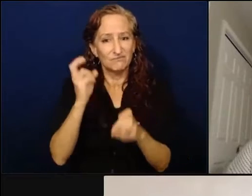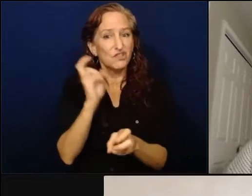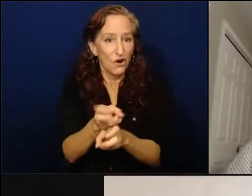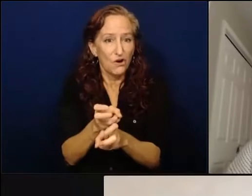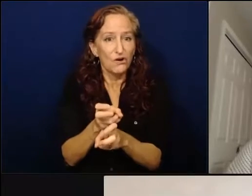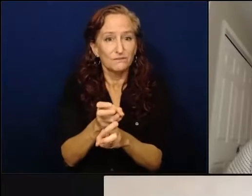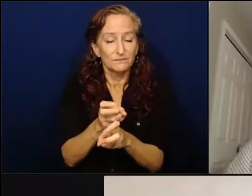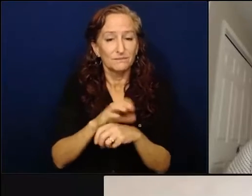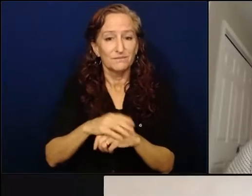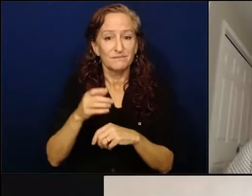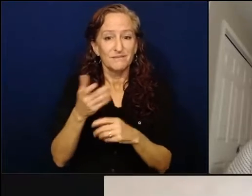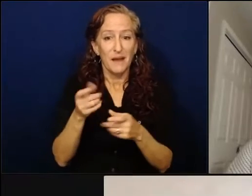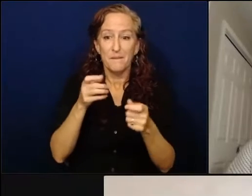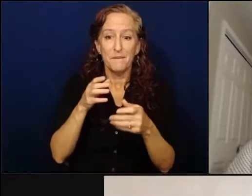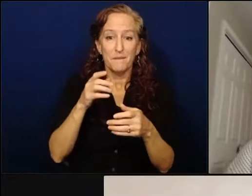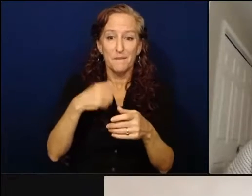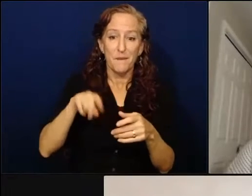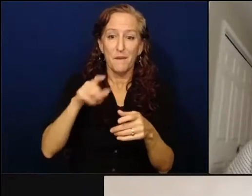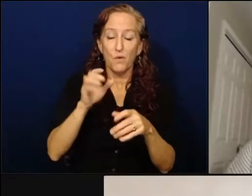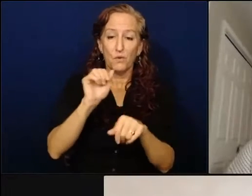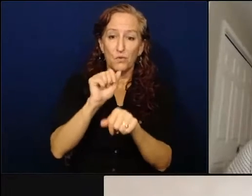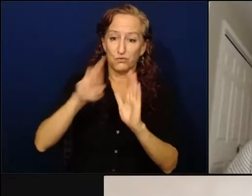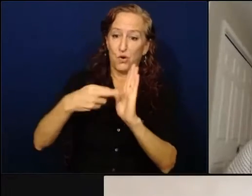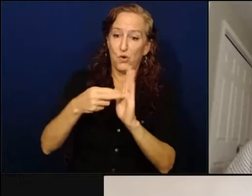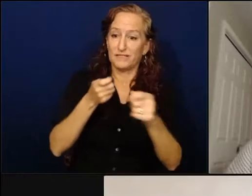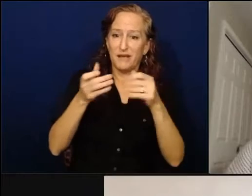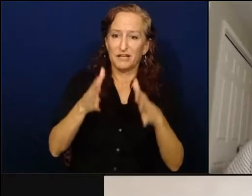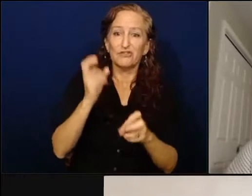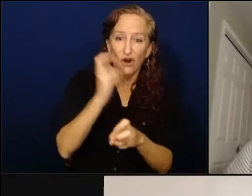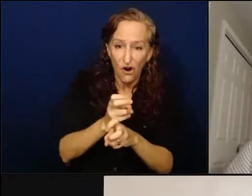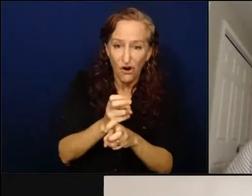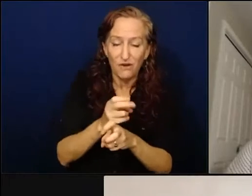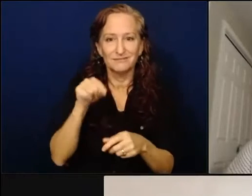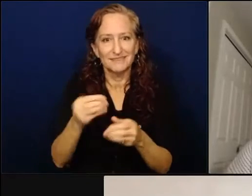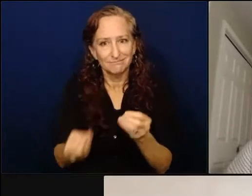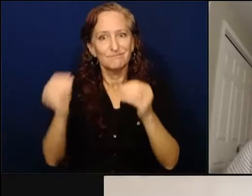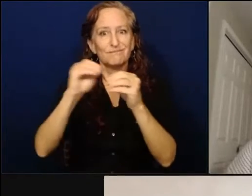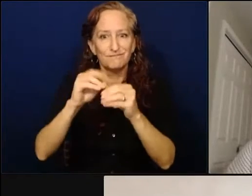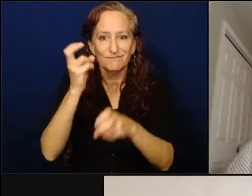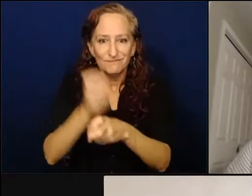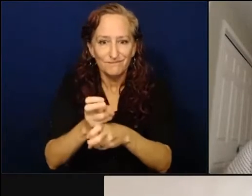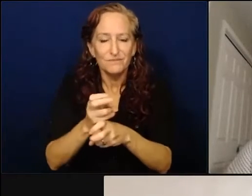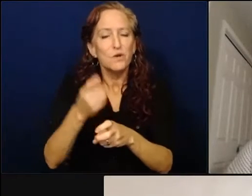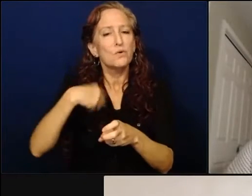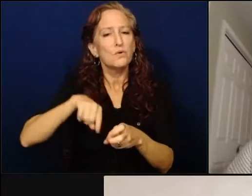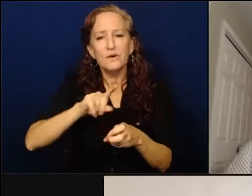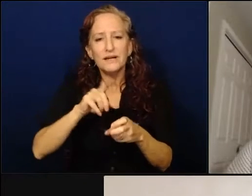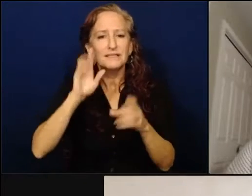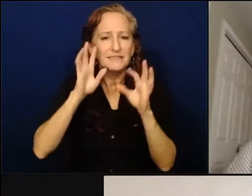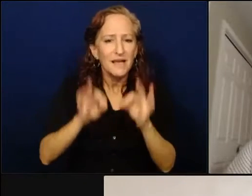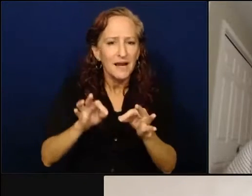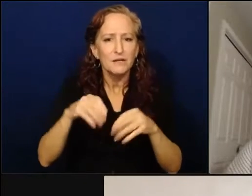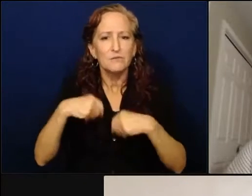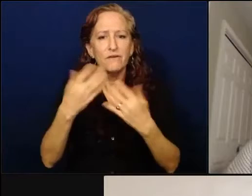And being a manager is tough in normal circumstances. This is making it very tough to be a manager. So we've leaned into providing additional